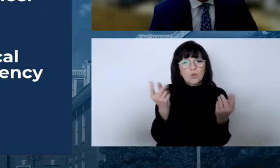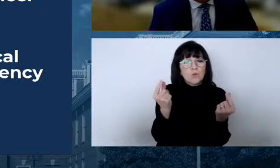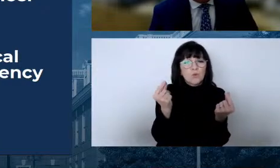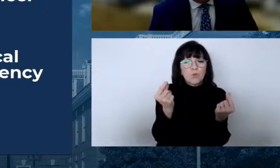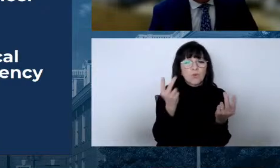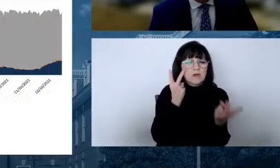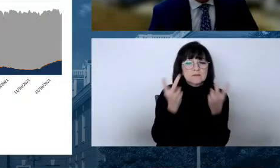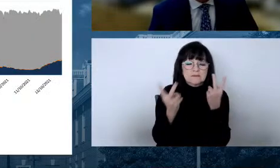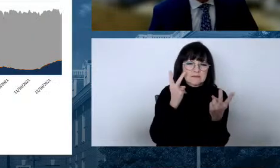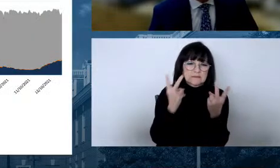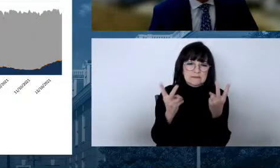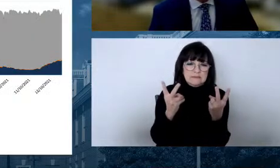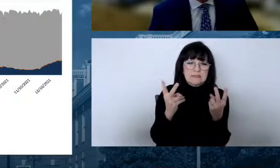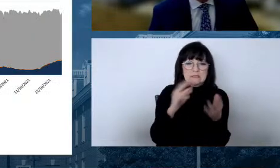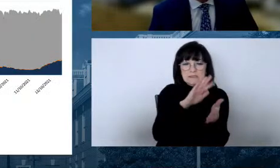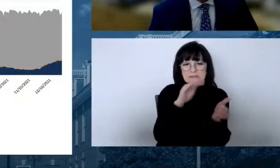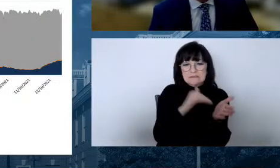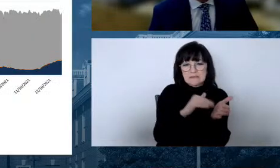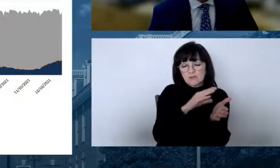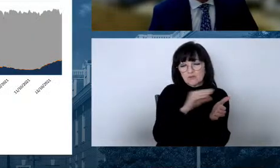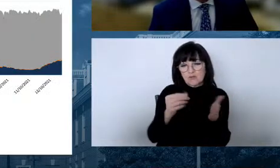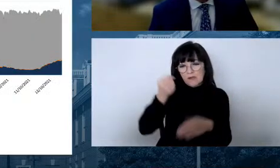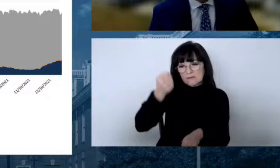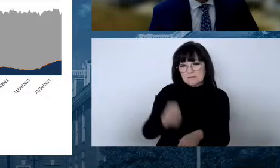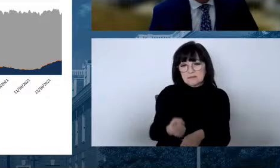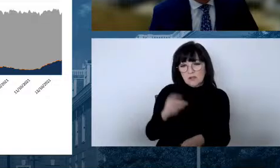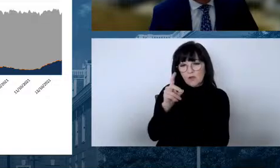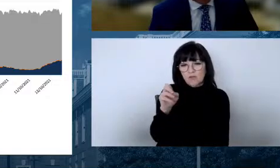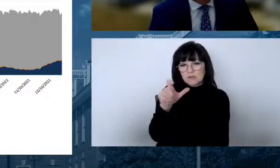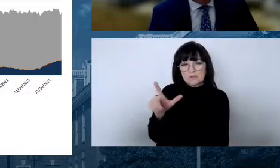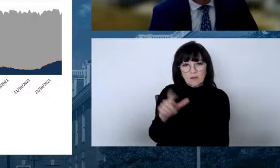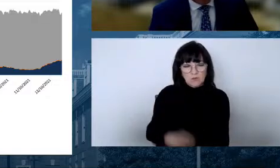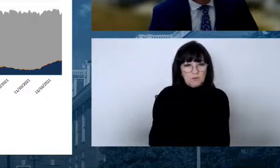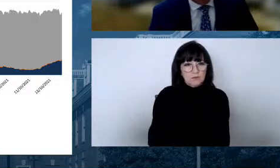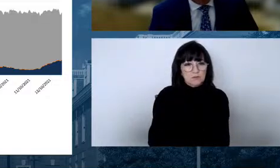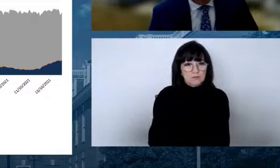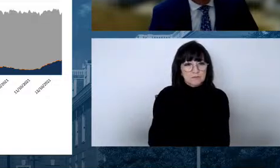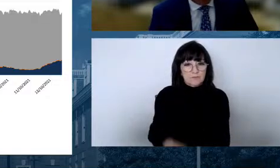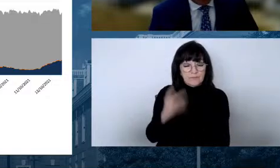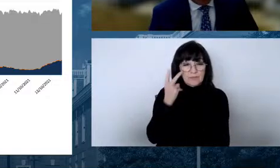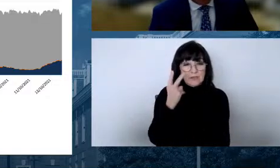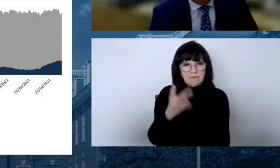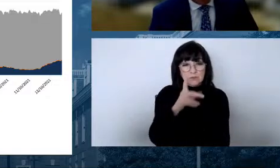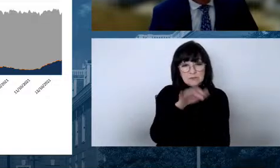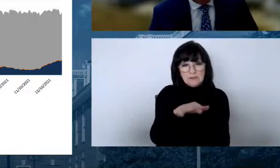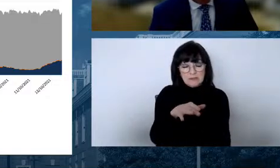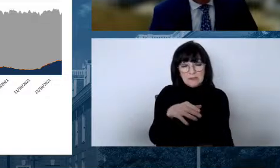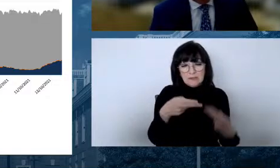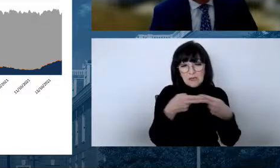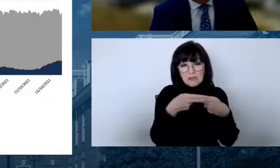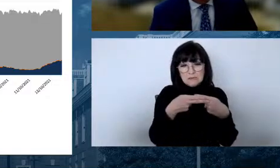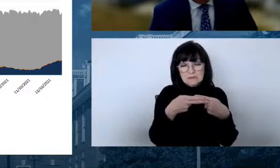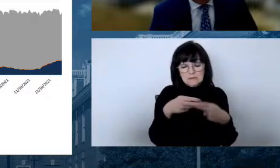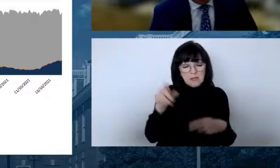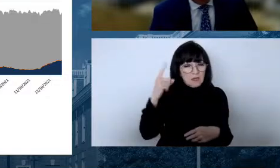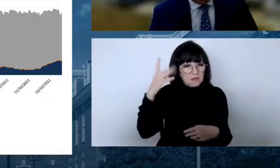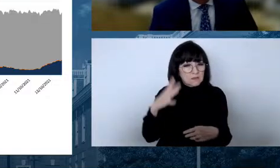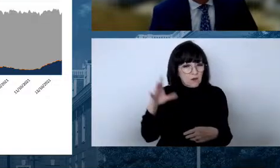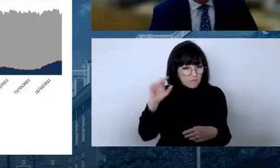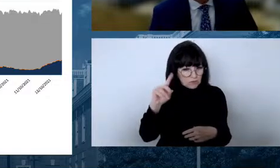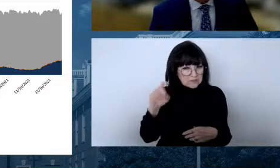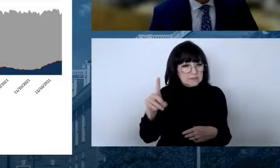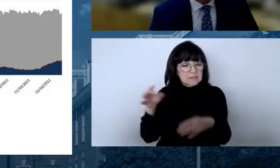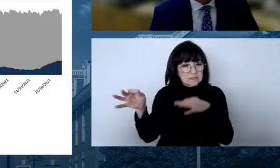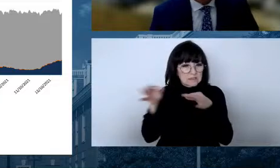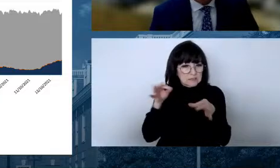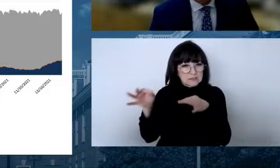facilities. If you take a look at the slide that's up here, and Governor spoke about this a little bit, we've